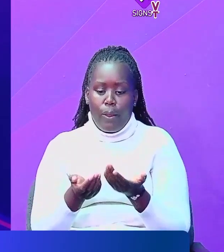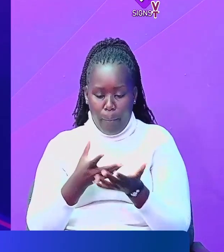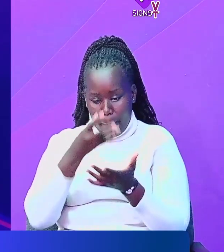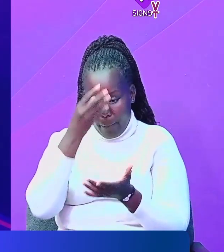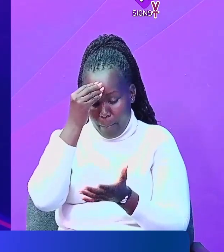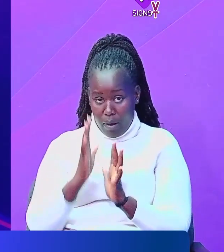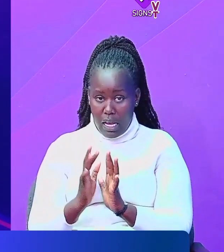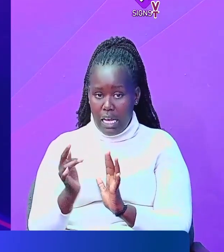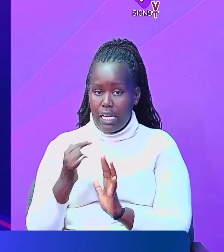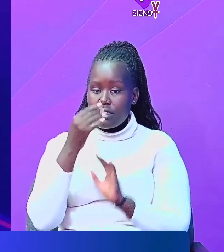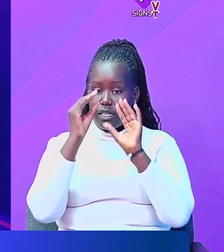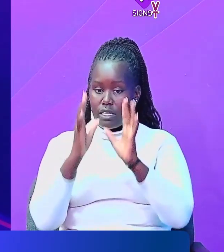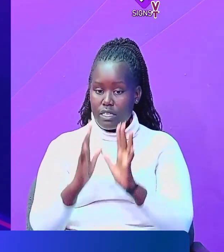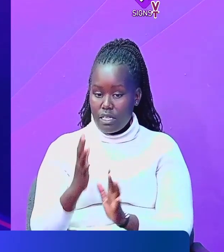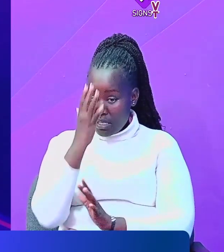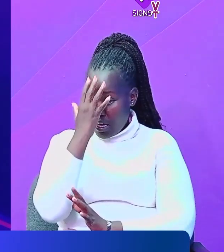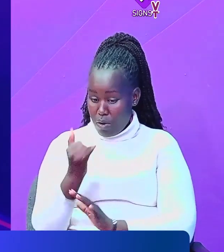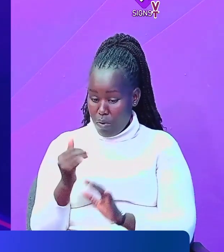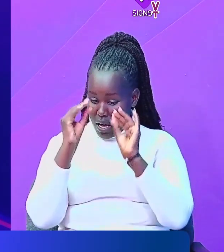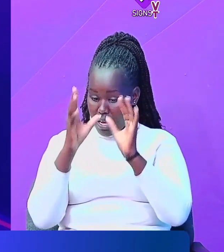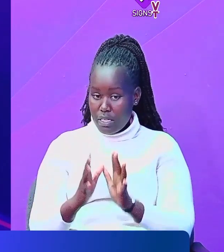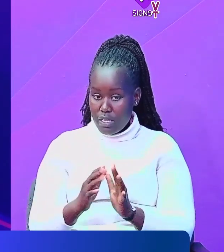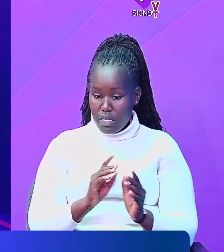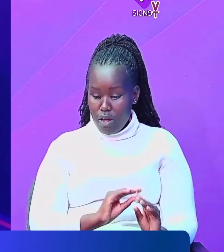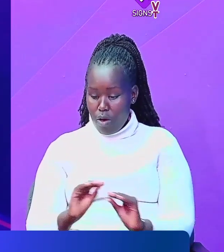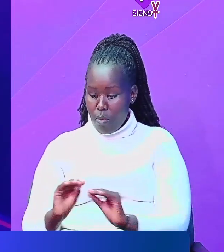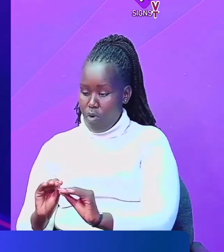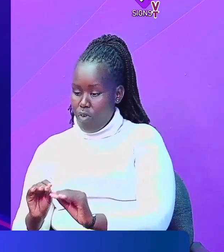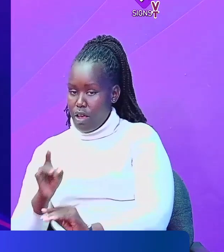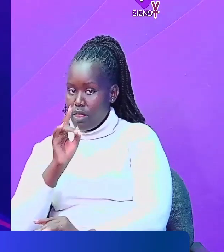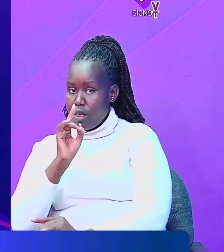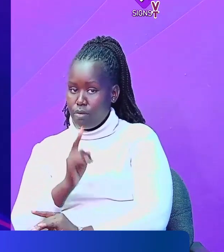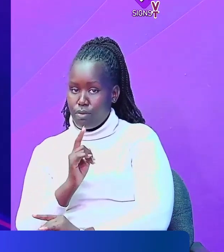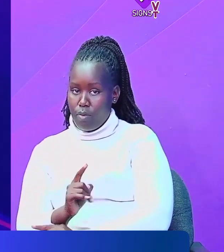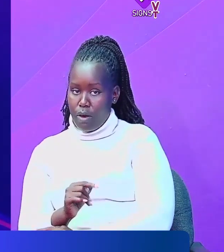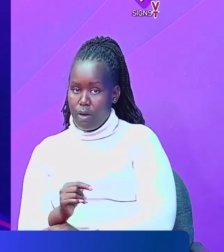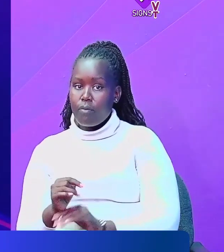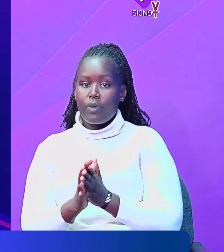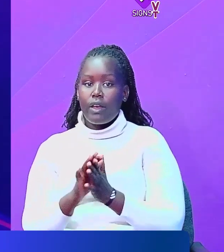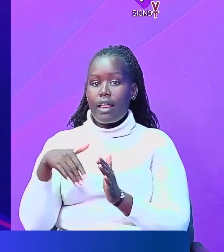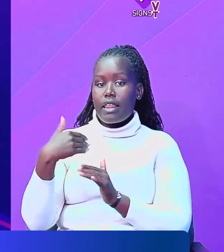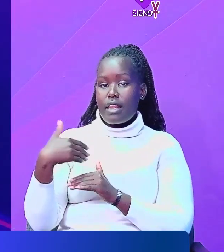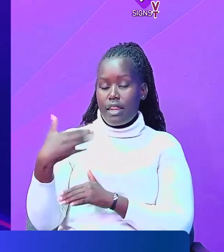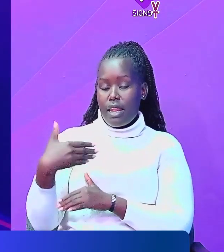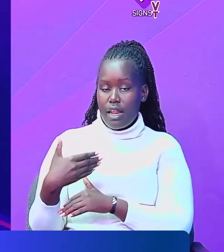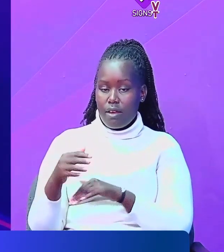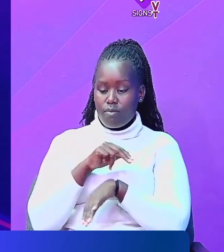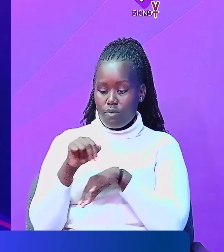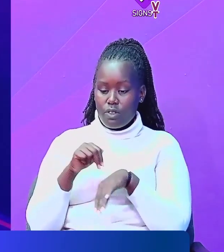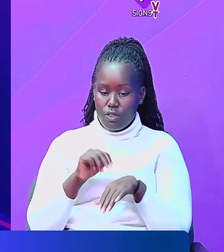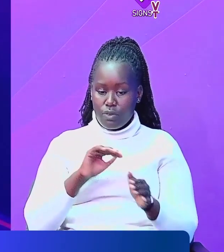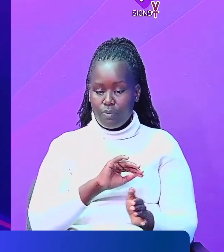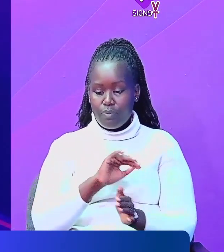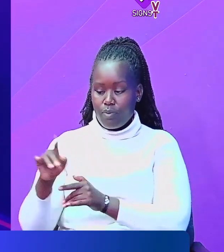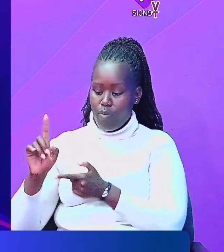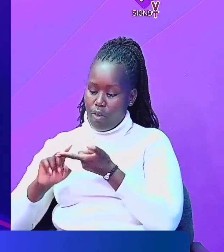teachers. And why are the teachers shifting the blame? The Daily Nation is telling you this morning. And from that now to the